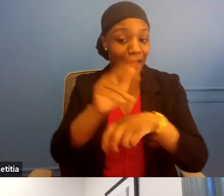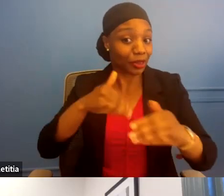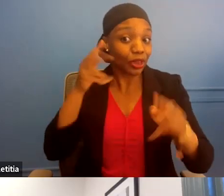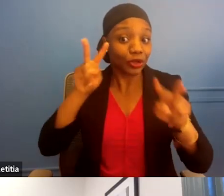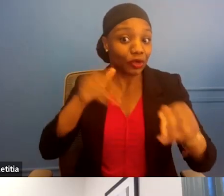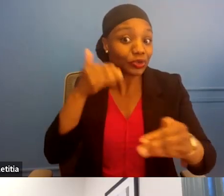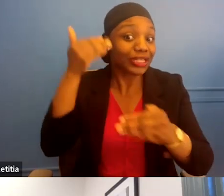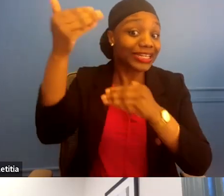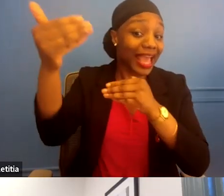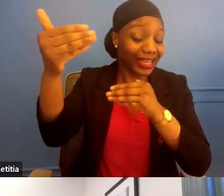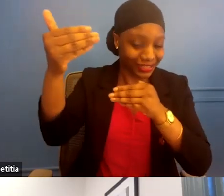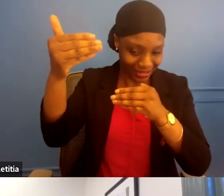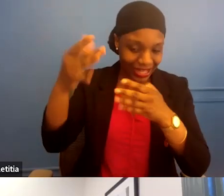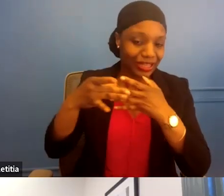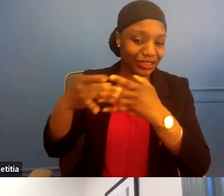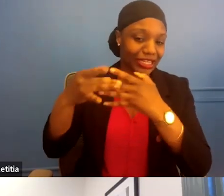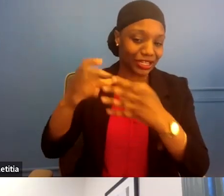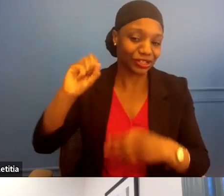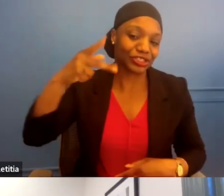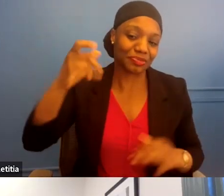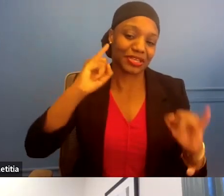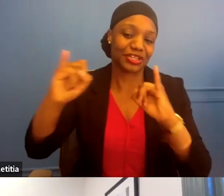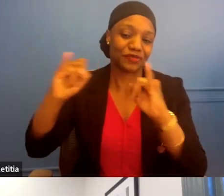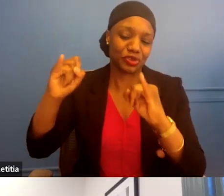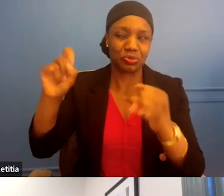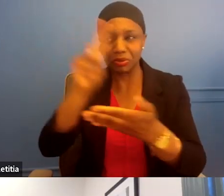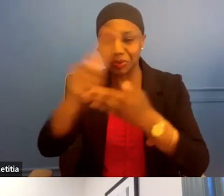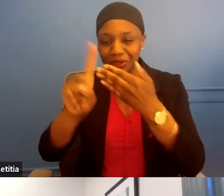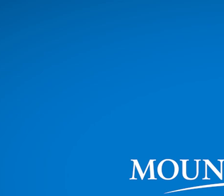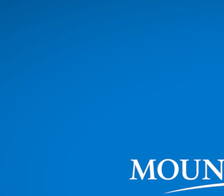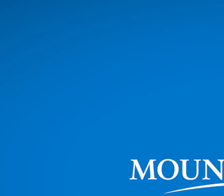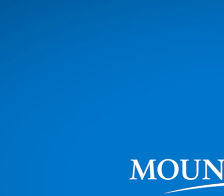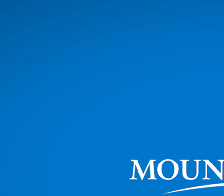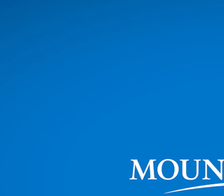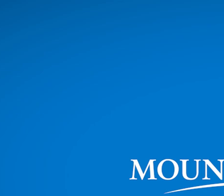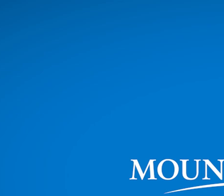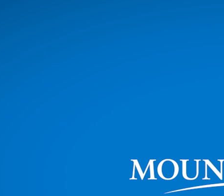Leadership Series interview in just a few weeks. Thanks so much to you both.